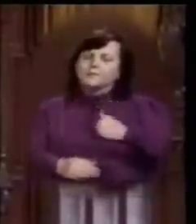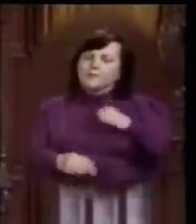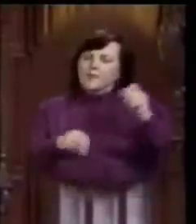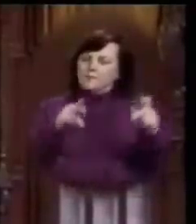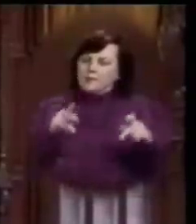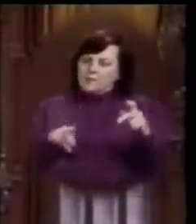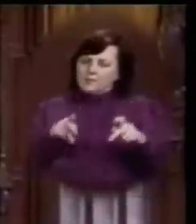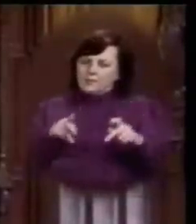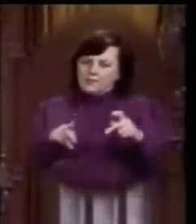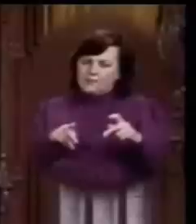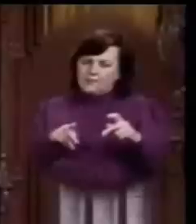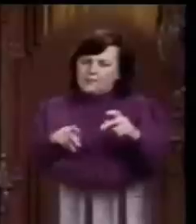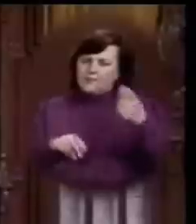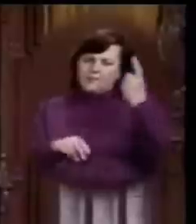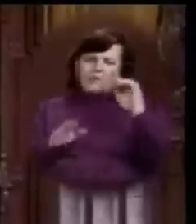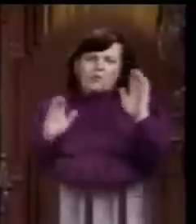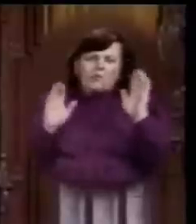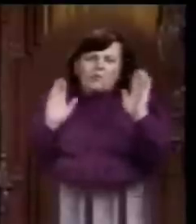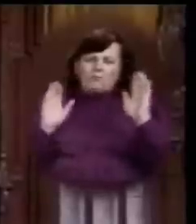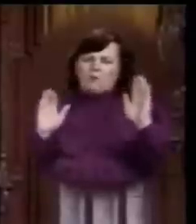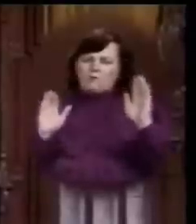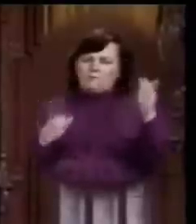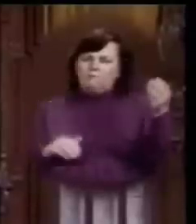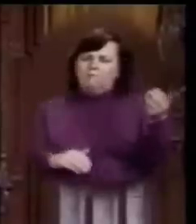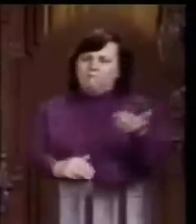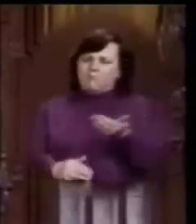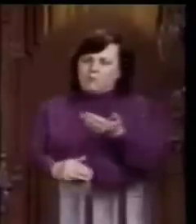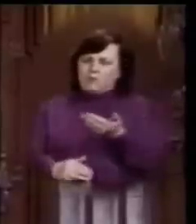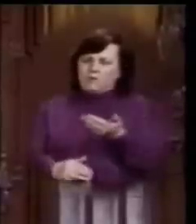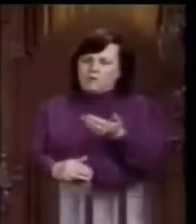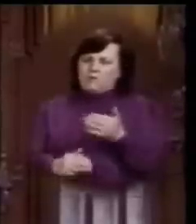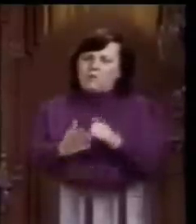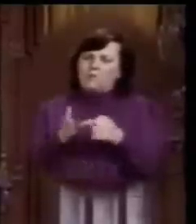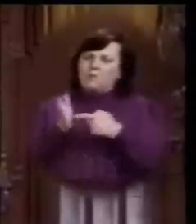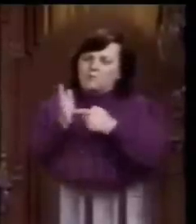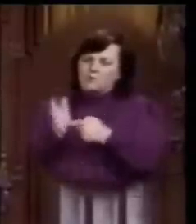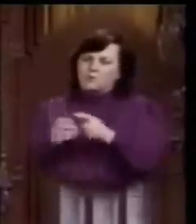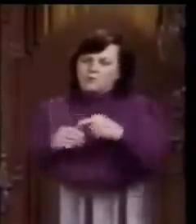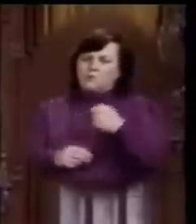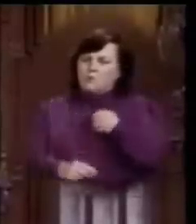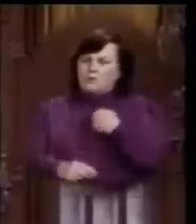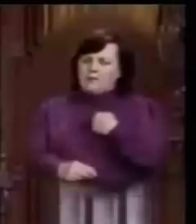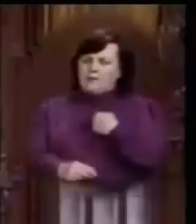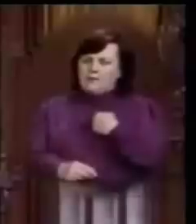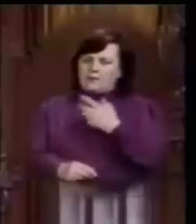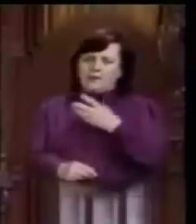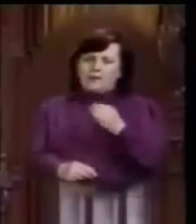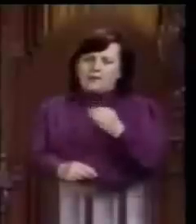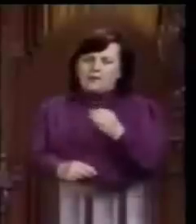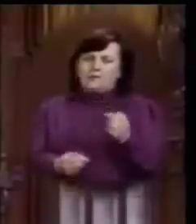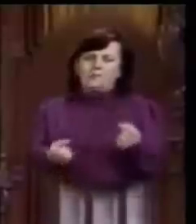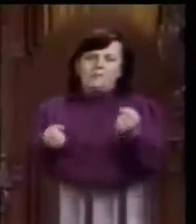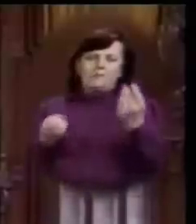animal feed at Southampton Docks. Mr. Charles Cooper, a director of the firm, Walter Parsons and Son, said,